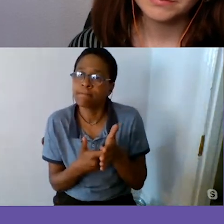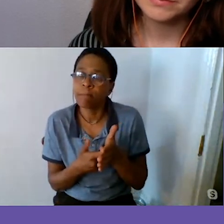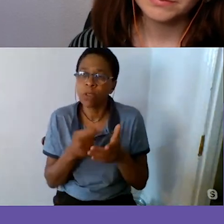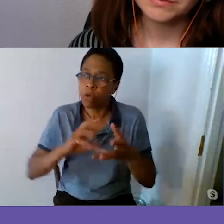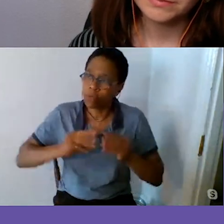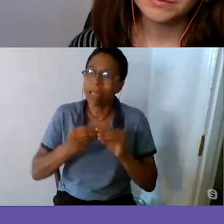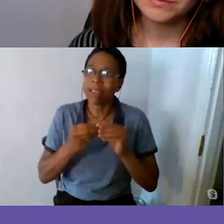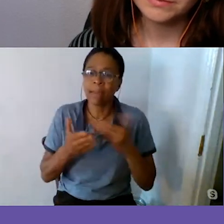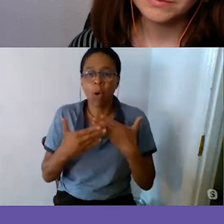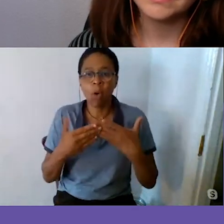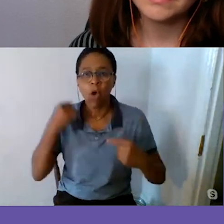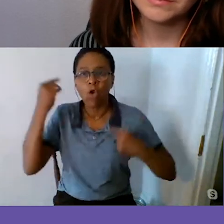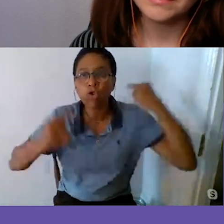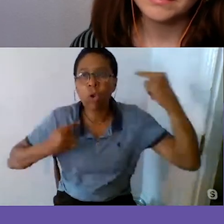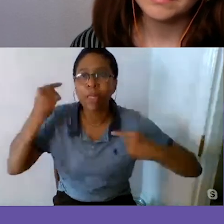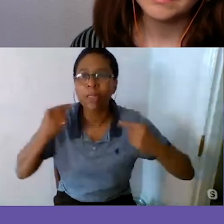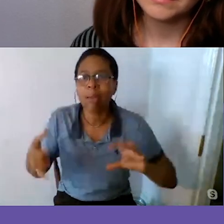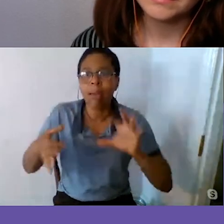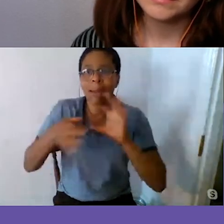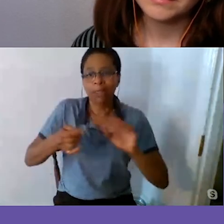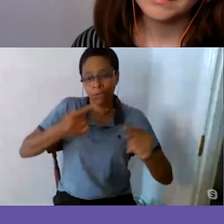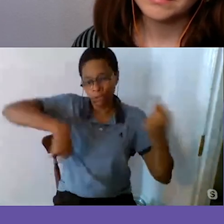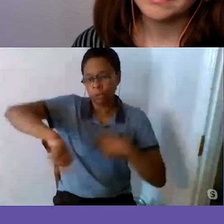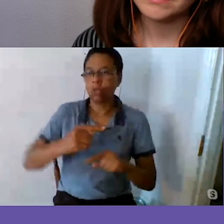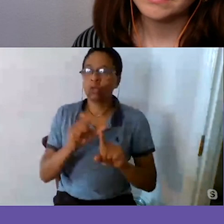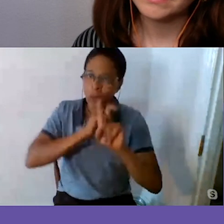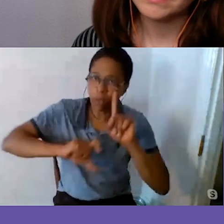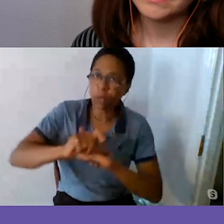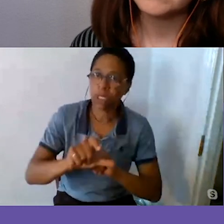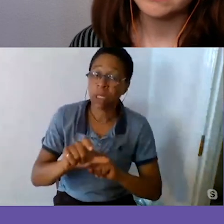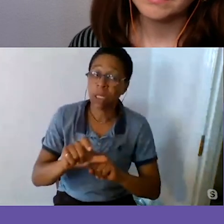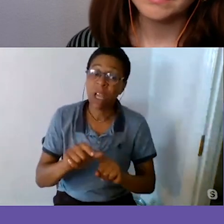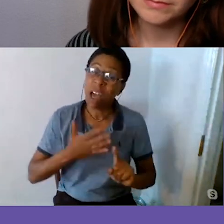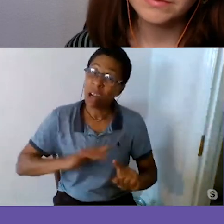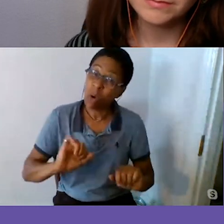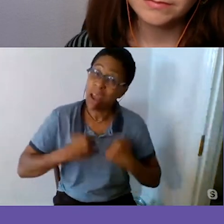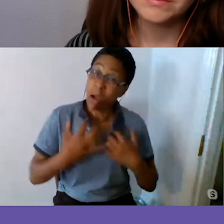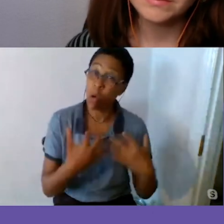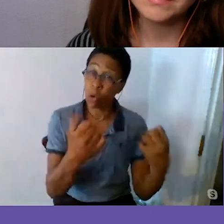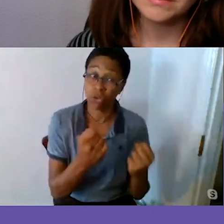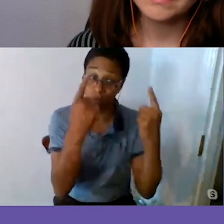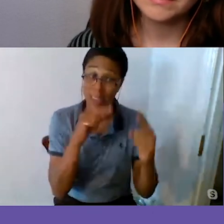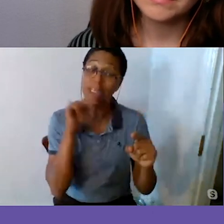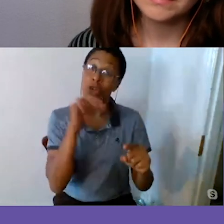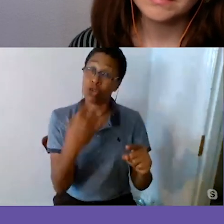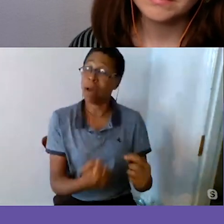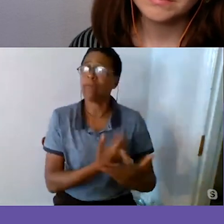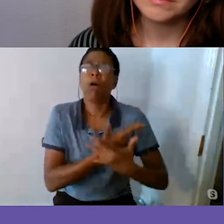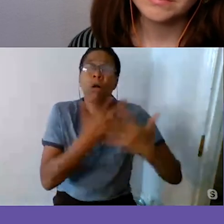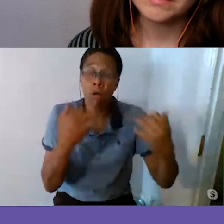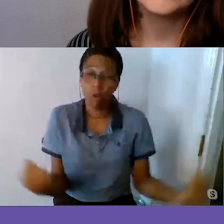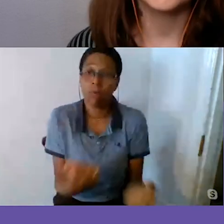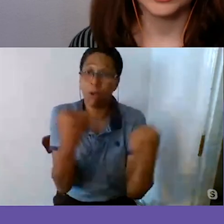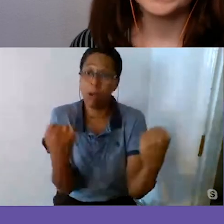system within our network where our community understand that they really can make a difference. The more we talk about these films, the more we show